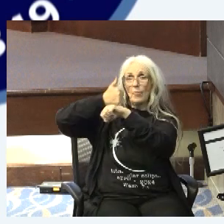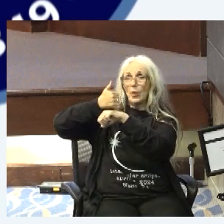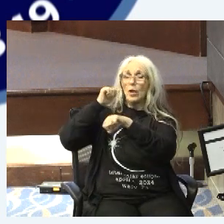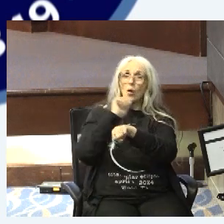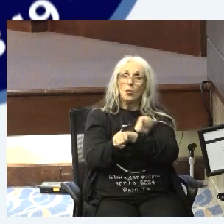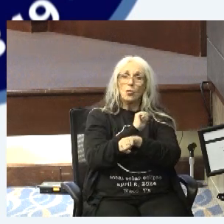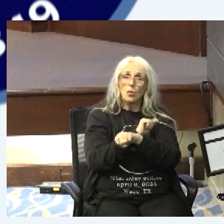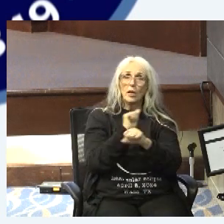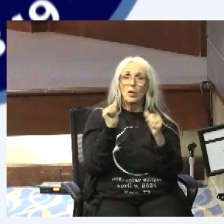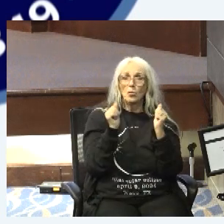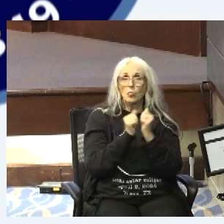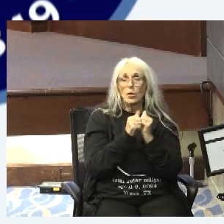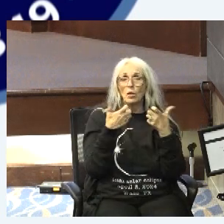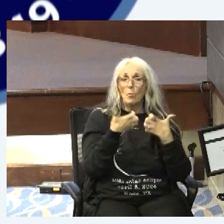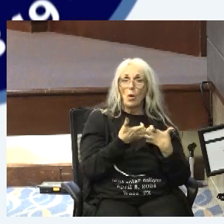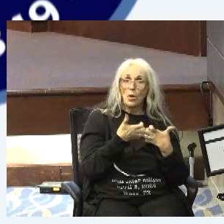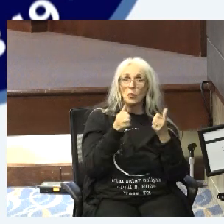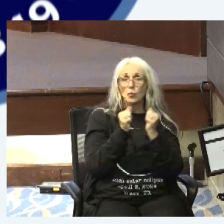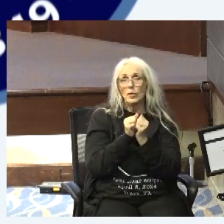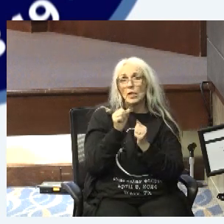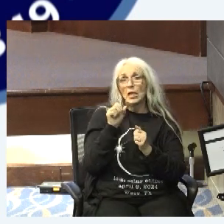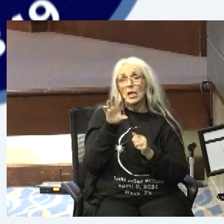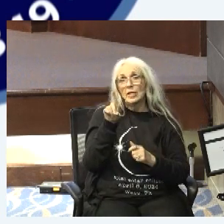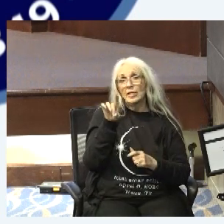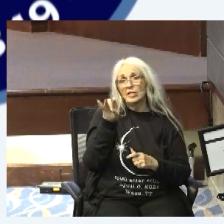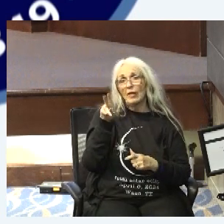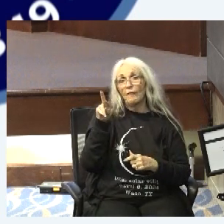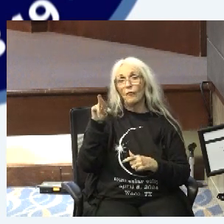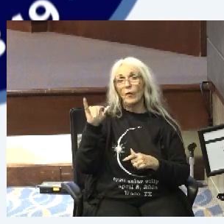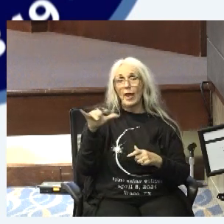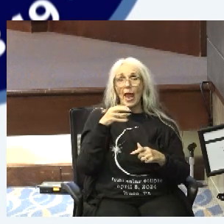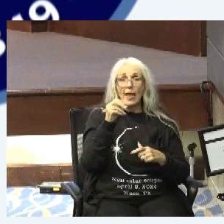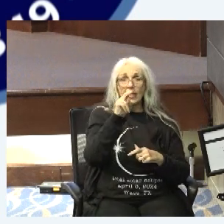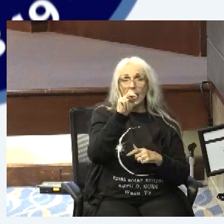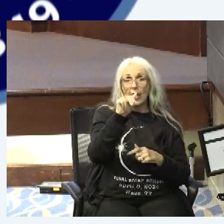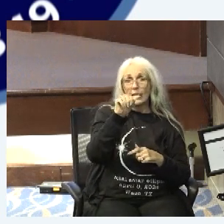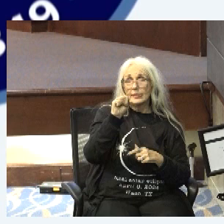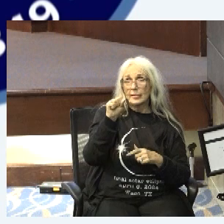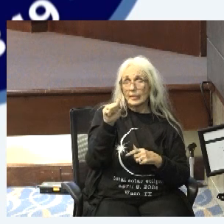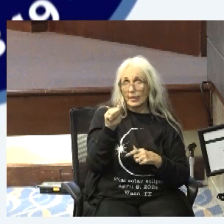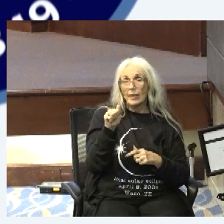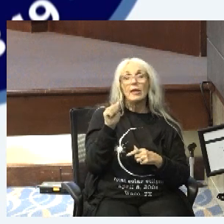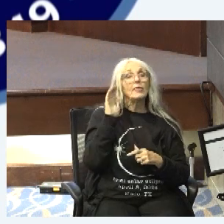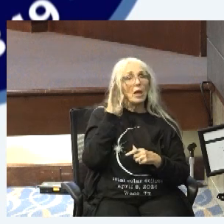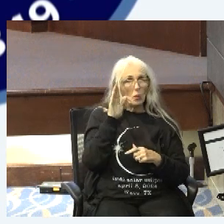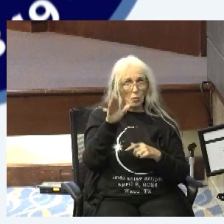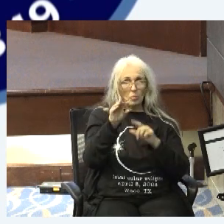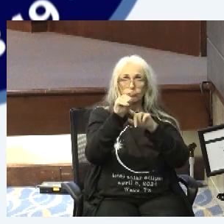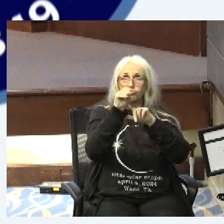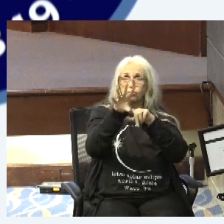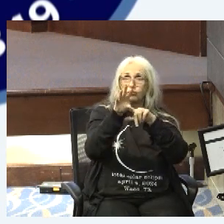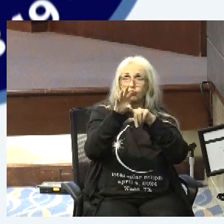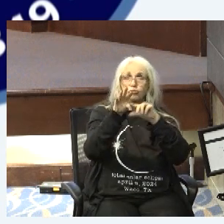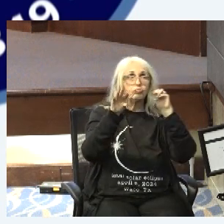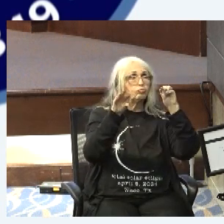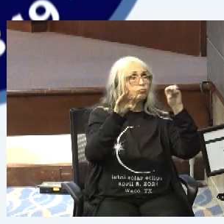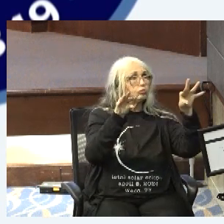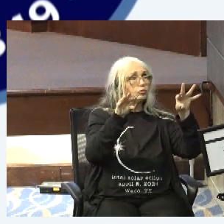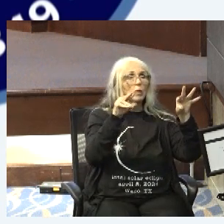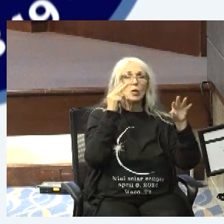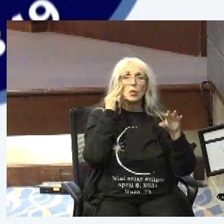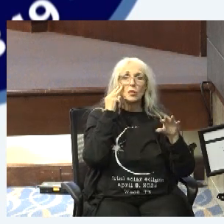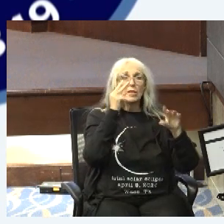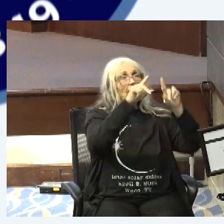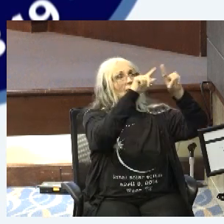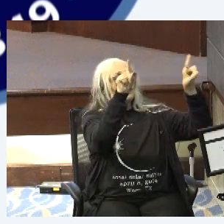partners with Discovery and the NASA group, NASA is going to be broadcasting the eclipse. So you will see the sun on the video